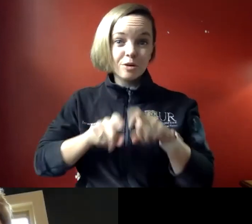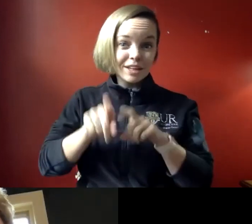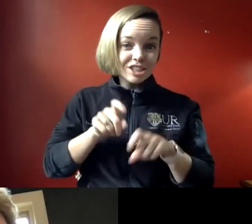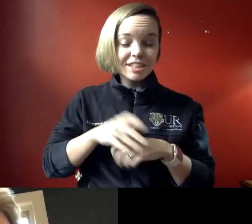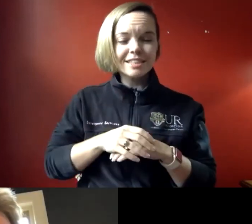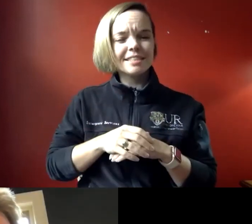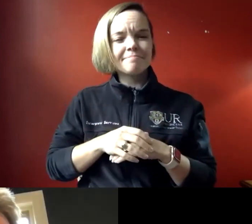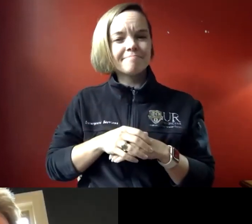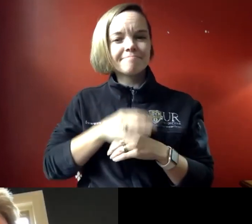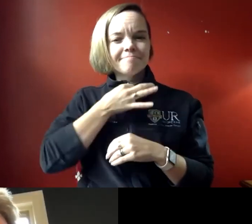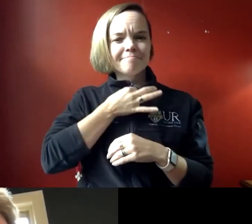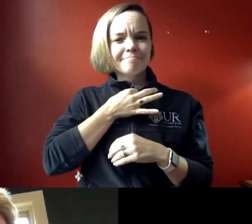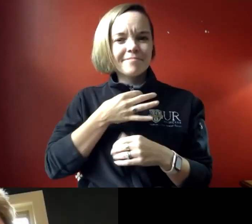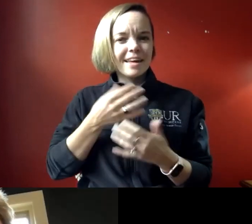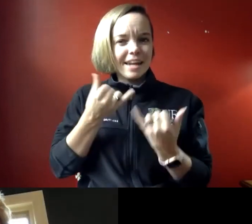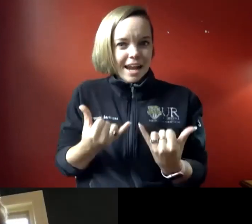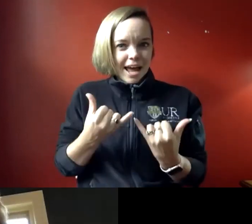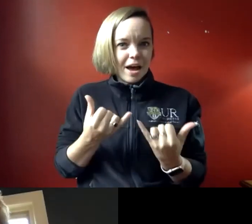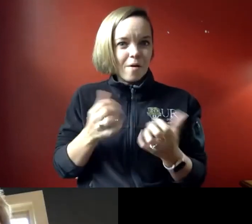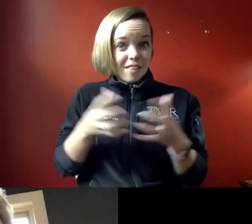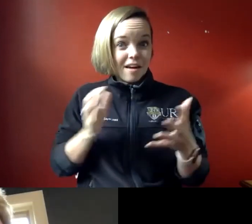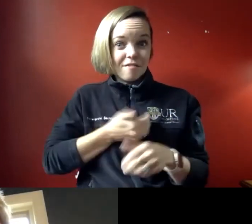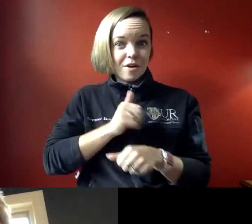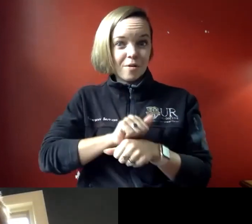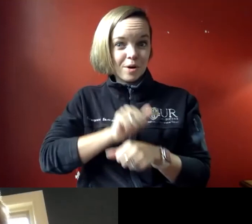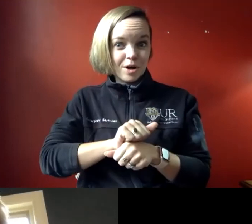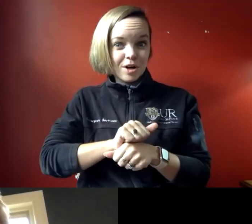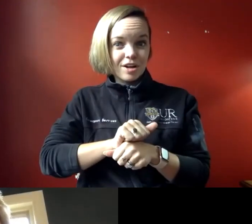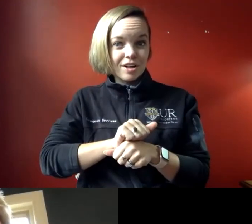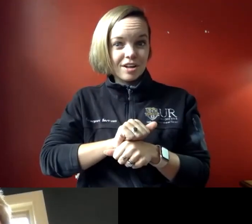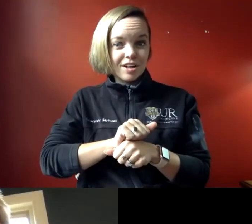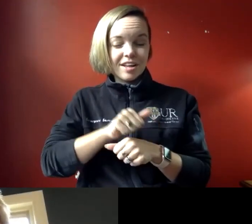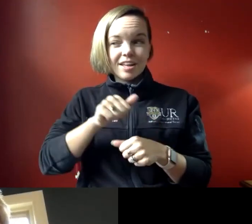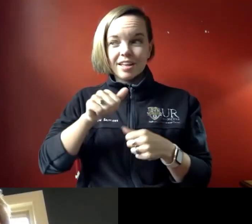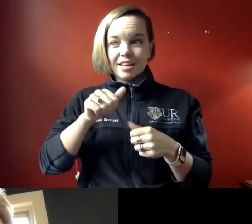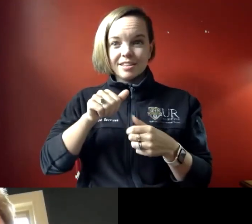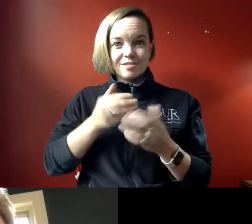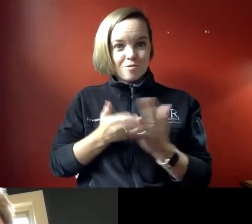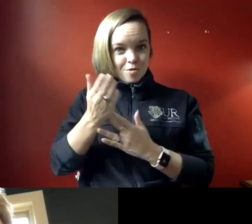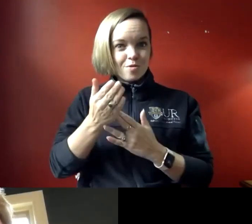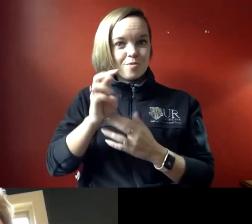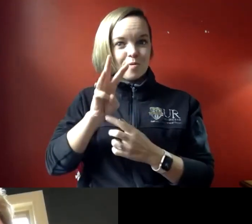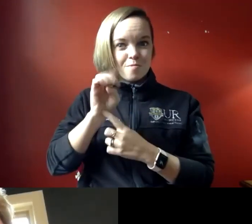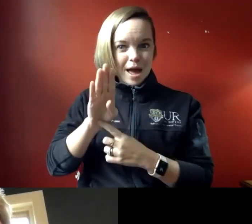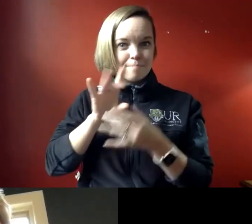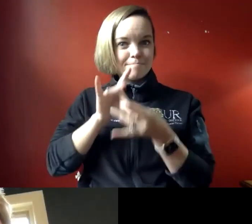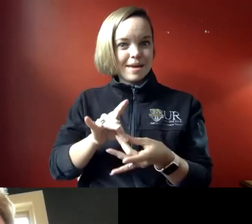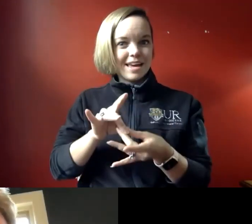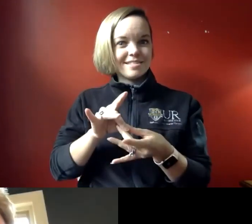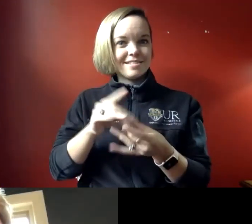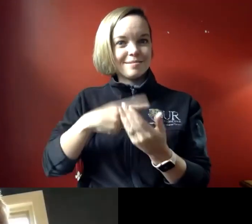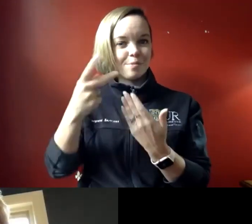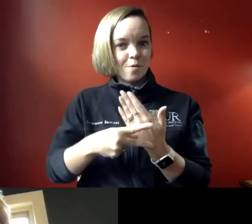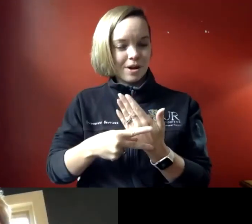what about so much of our work now, and I was just asking this question, so much of our work now is over these webinar-based